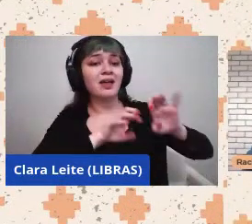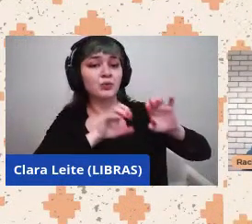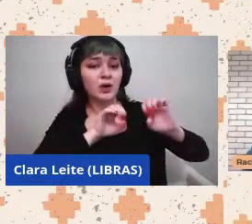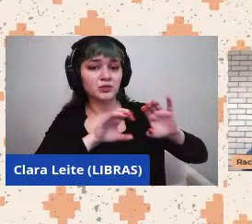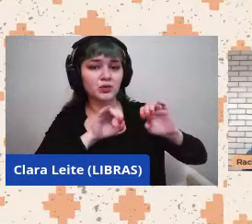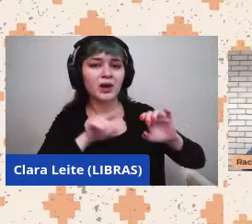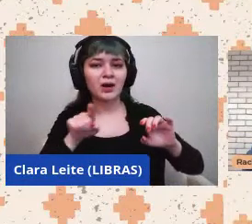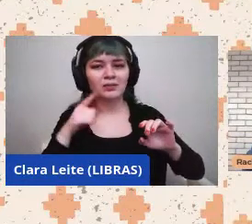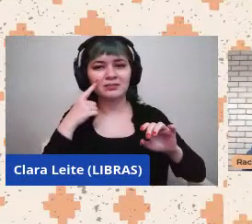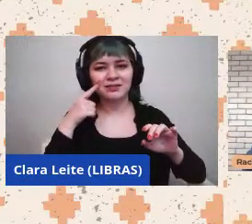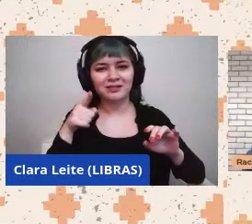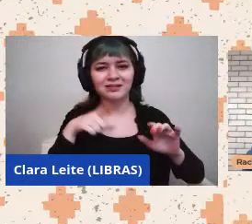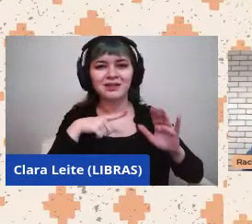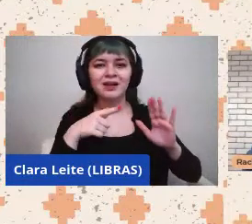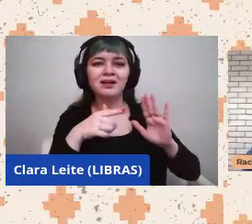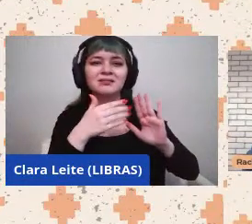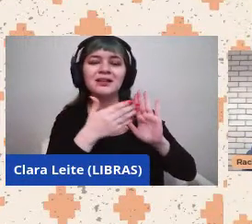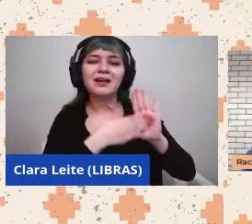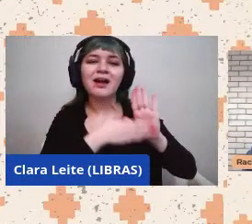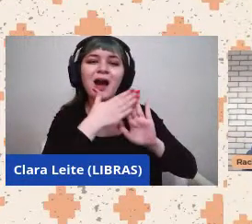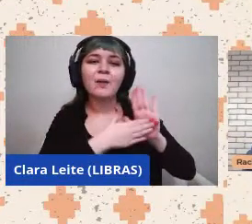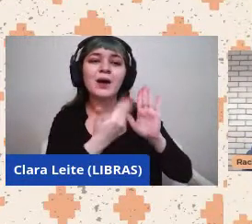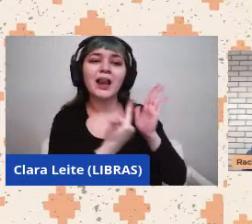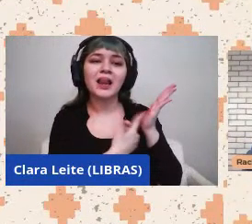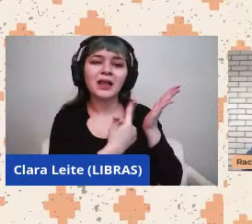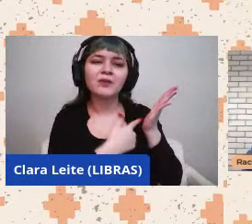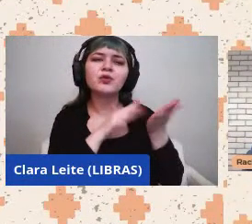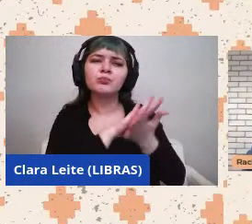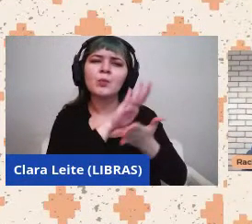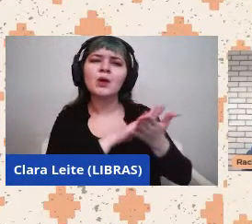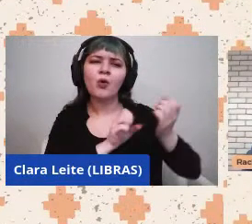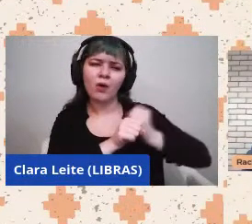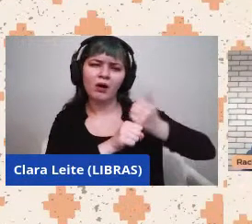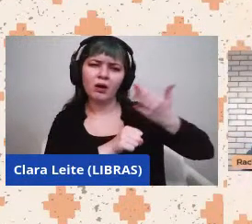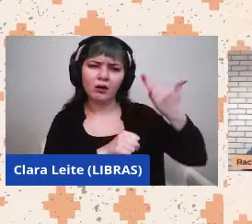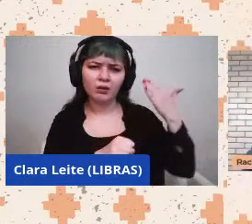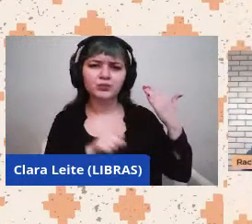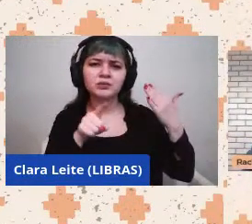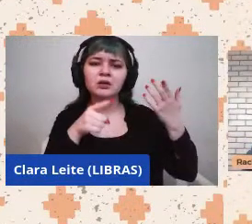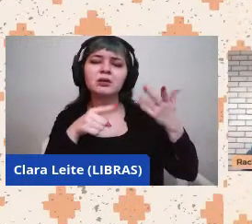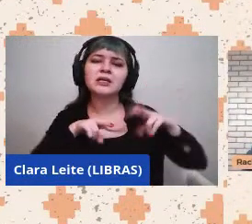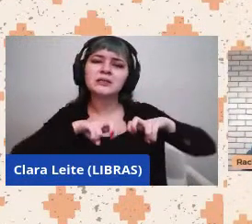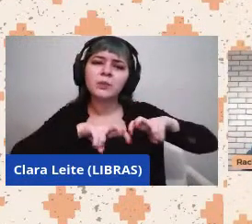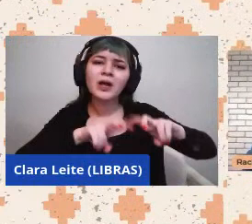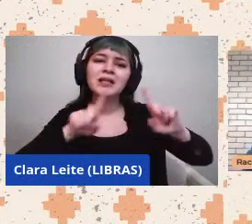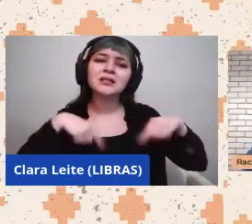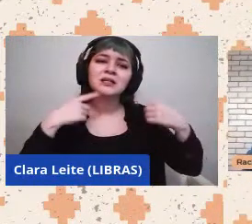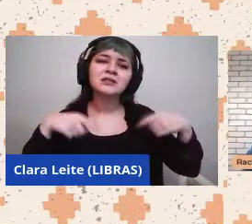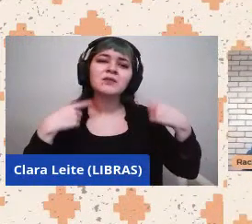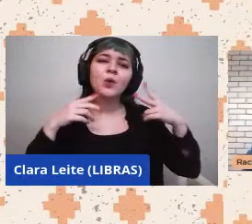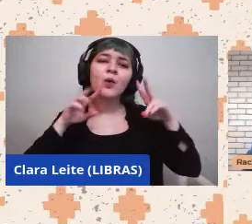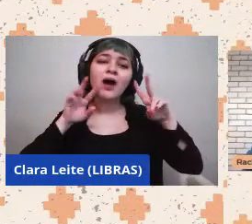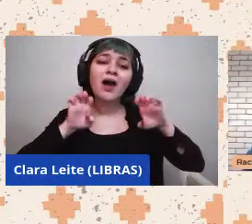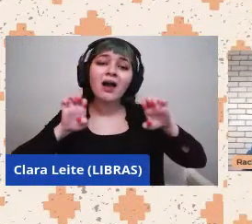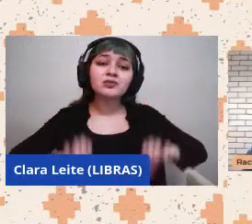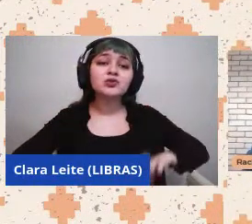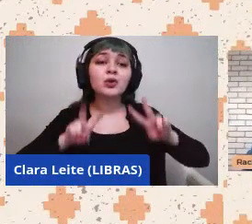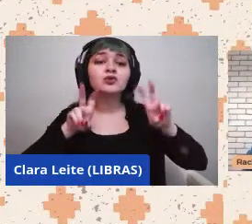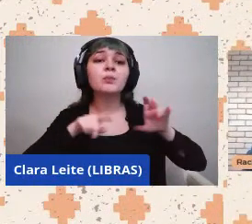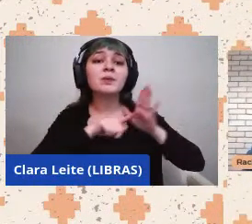slide a book I published a number of years ago, which explored ethical challenges with respect to youth